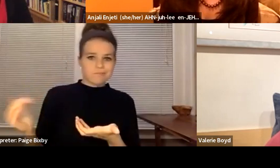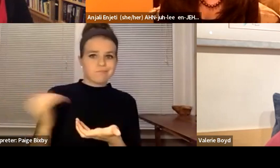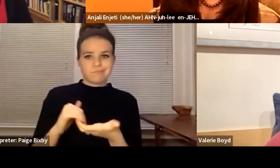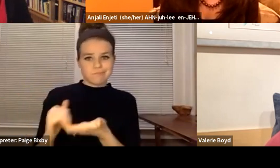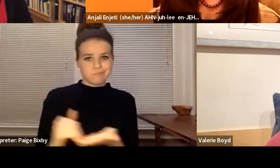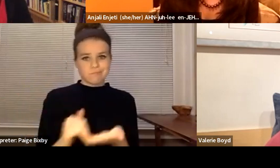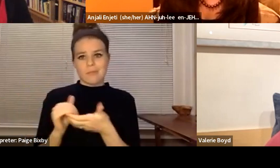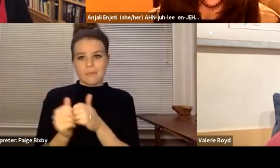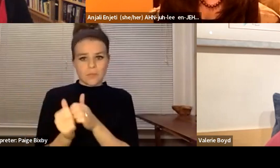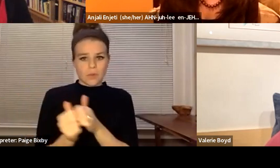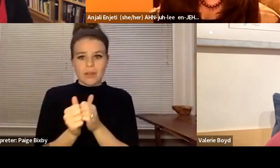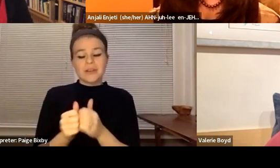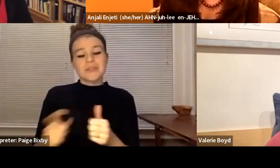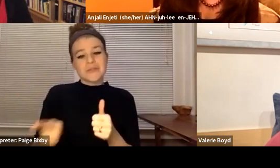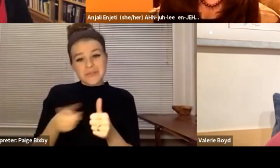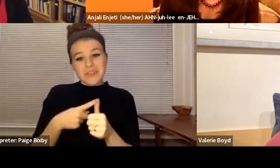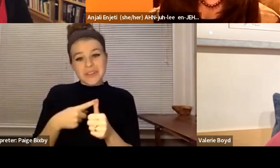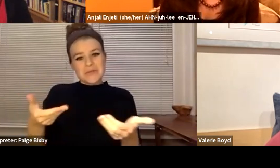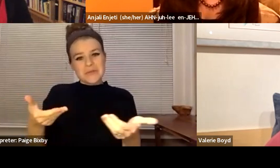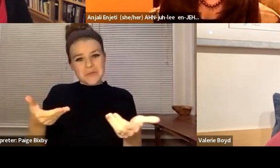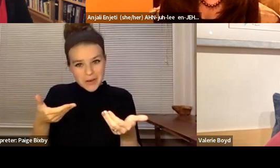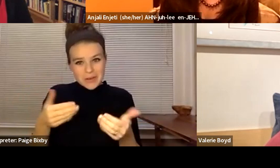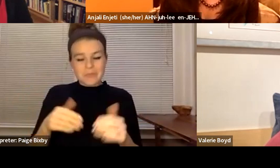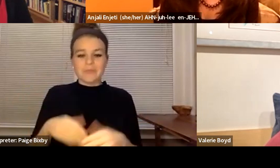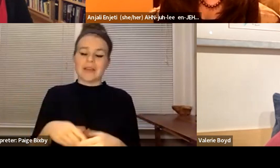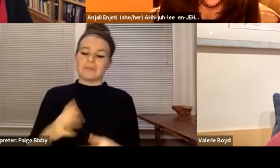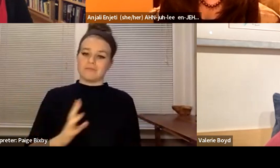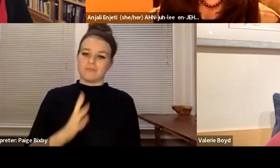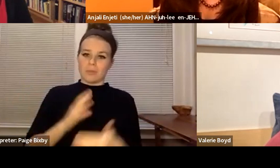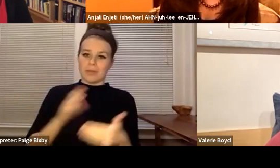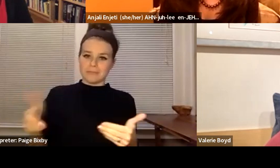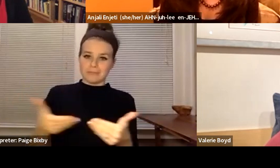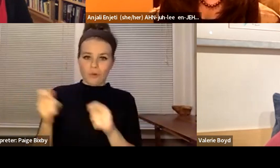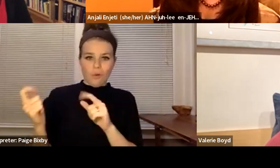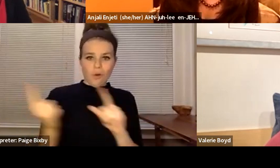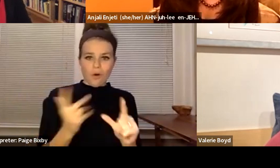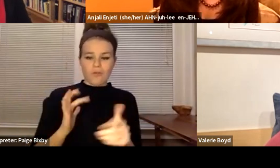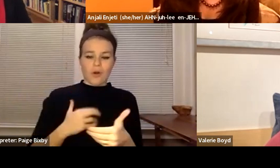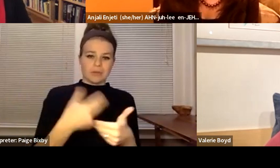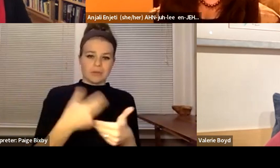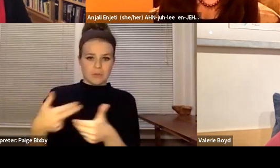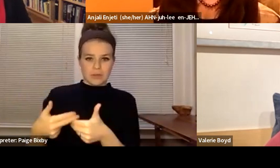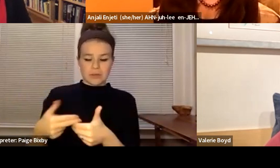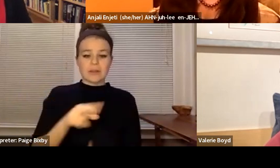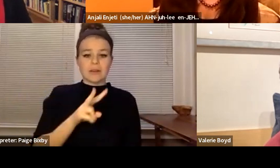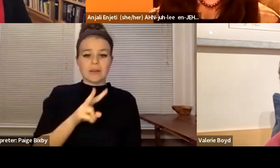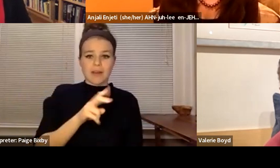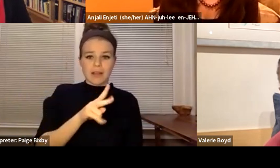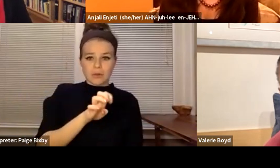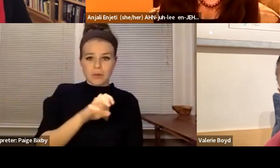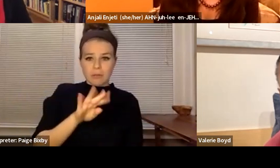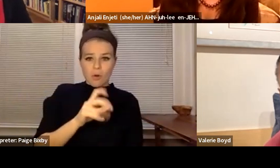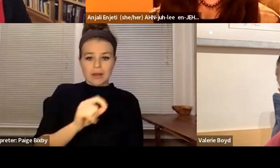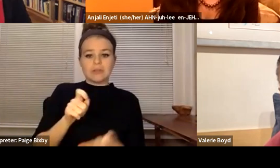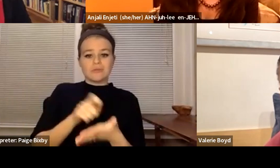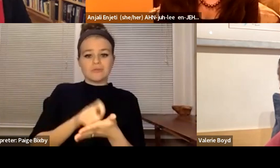like to begin by welcoming and introducing formally all of our participants. Valerie Boyd is the author of Wrapped in Rainbows,